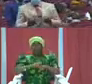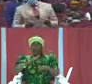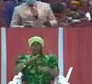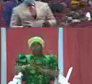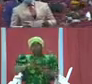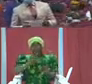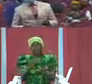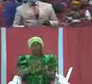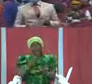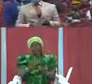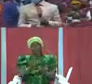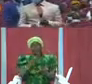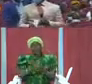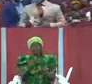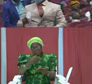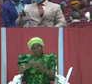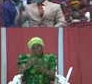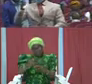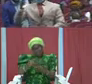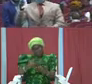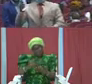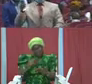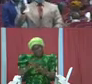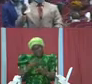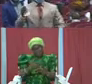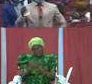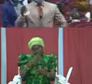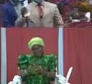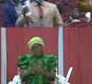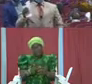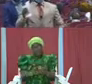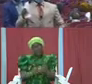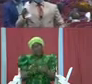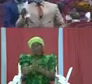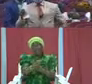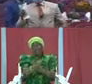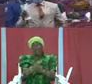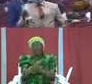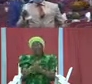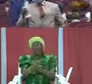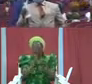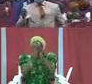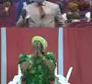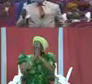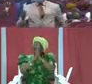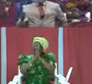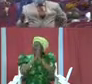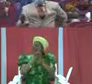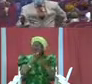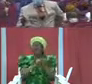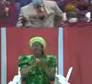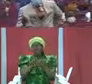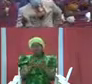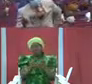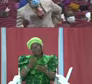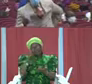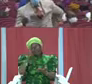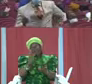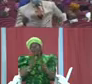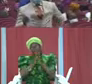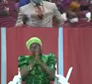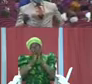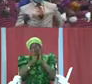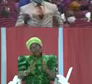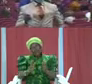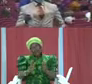Let's go ahead and lift the offering to the Almighty God and pray that simple prayer. Breathe on my finances,